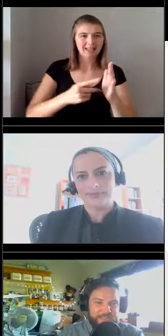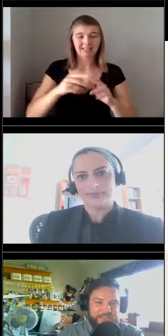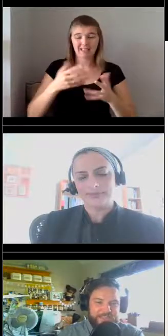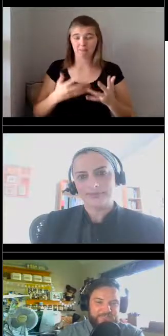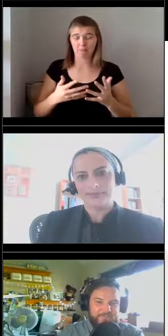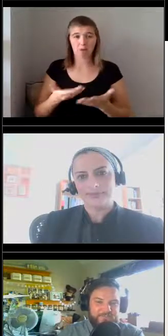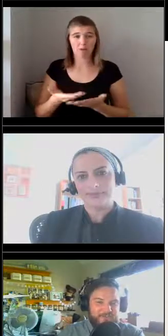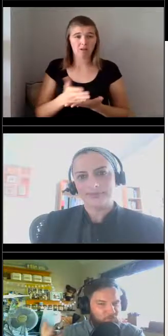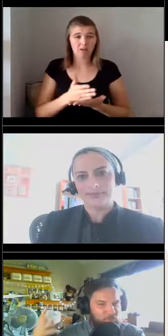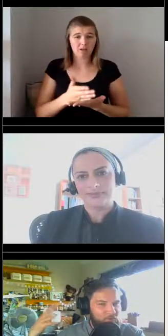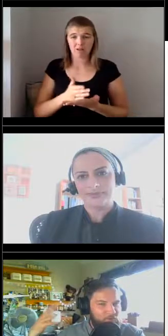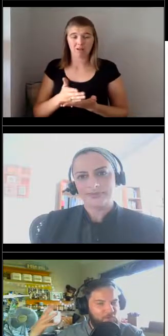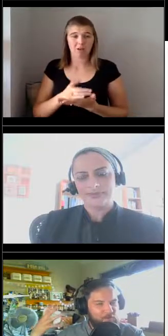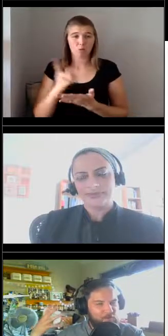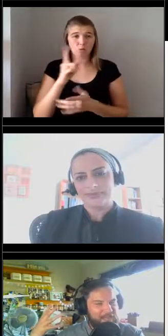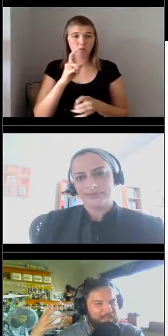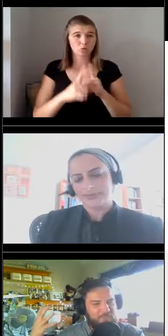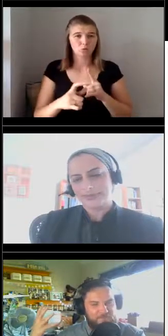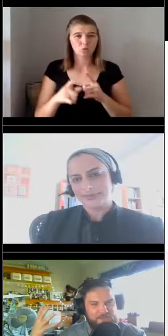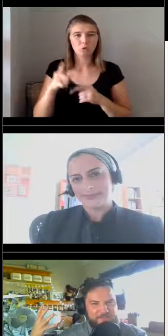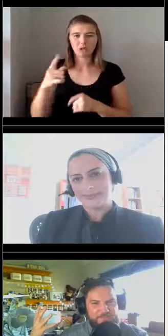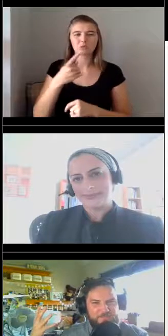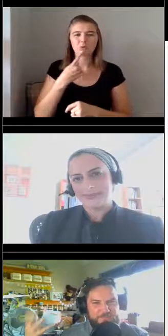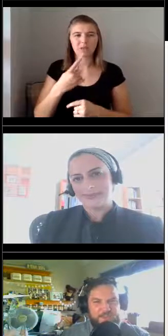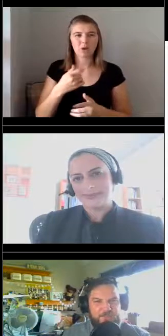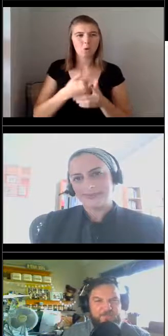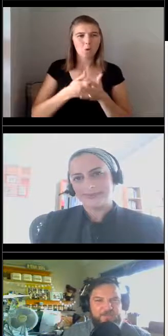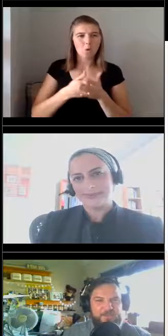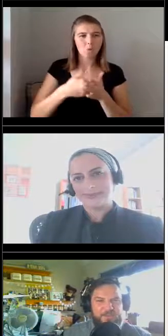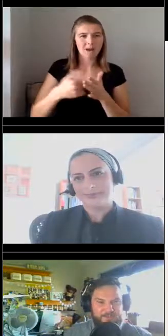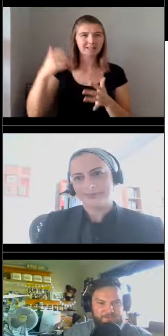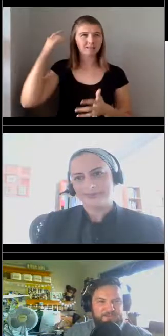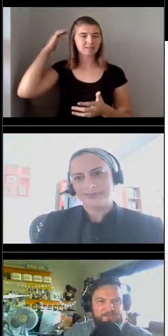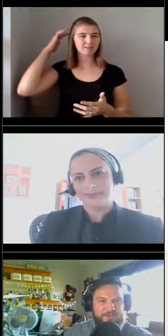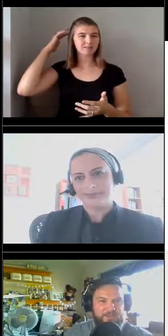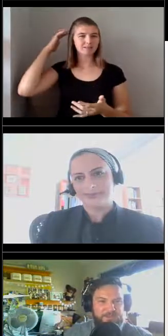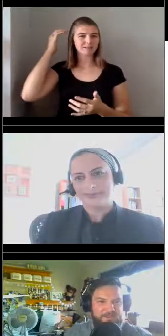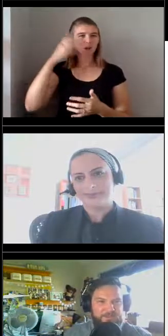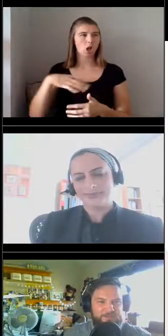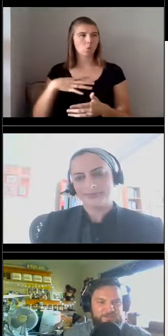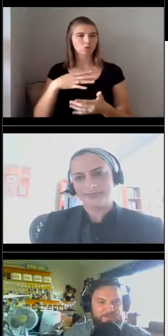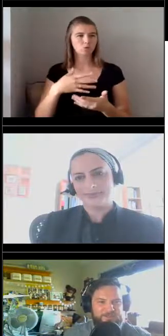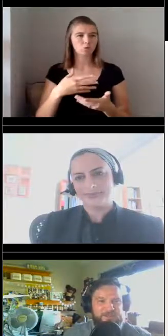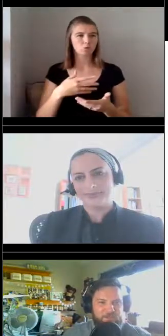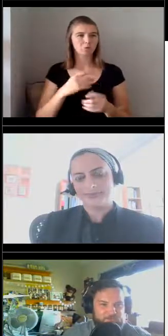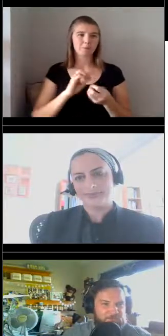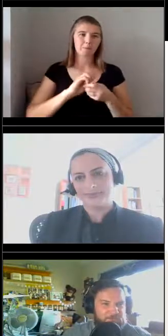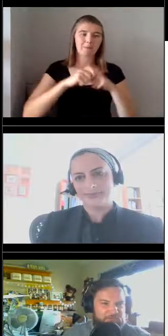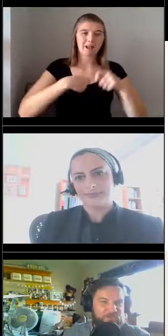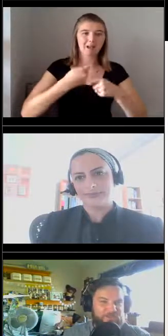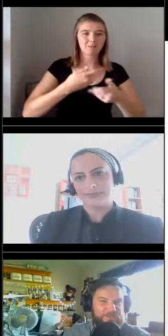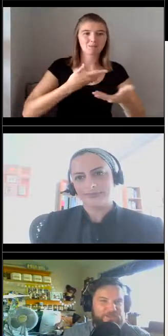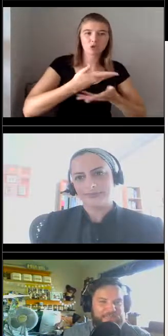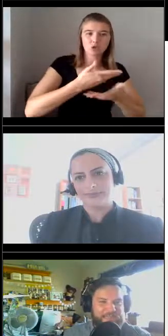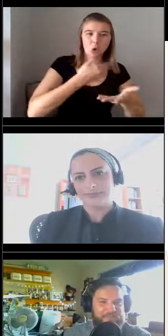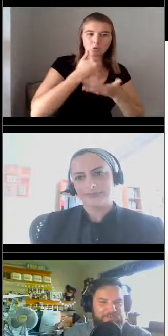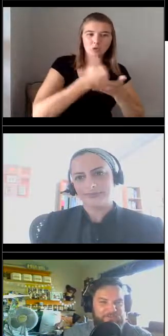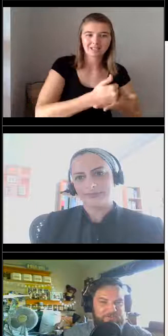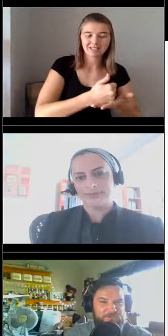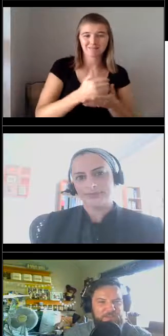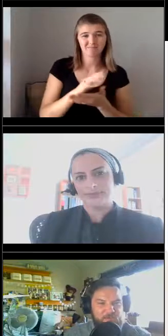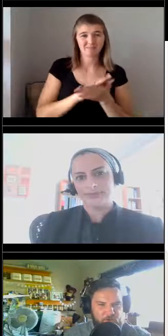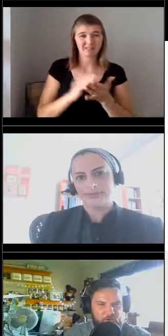clearly you said that you'd always had half a mind to become a consultant, to go into consultancy, so you may have already started